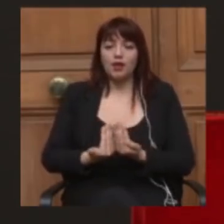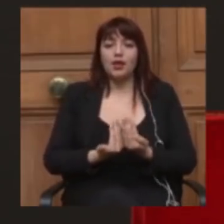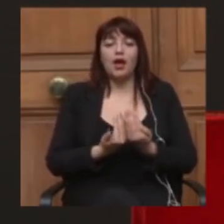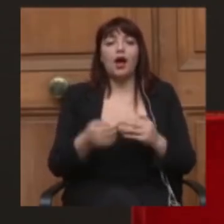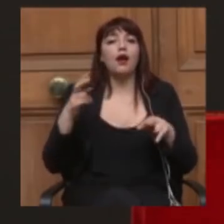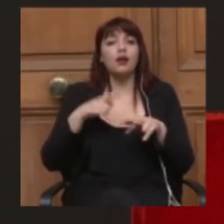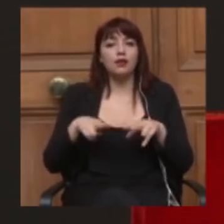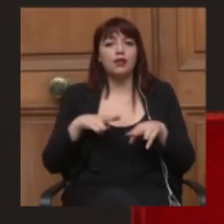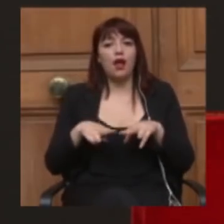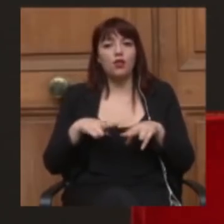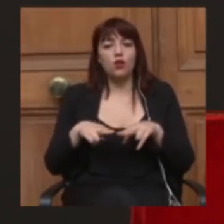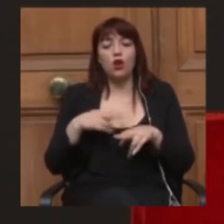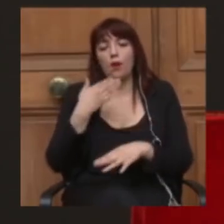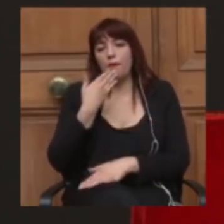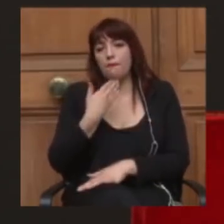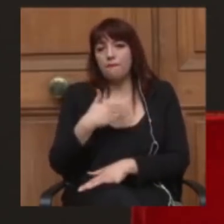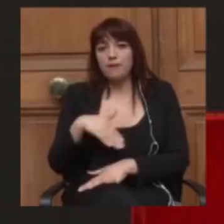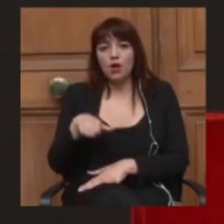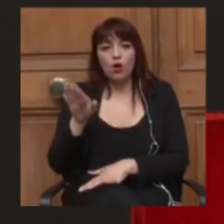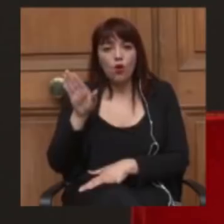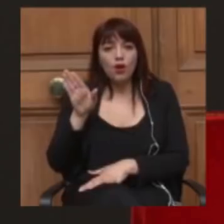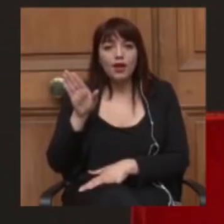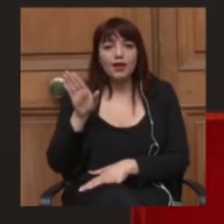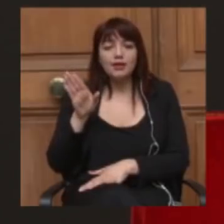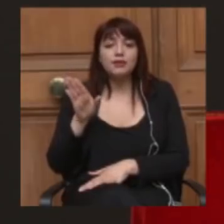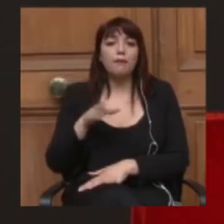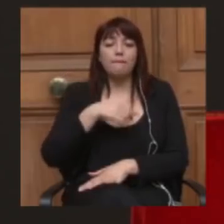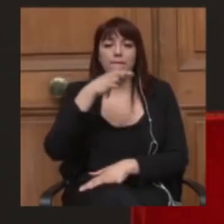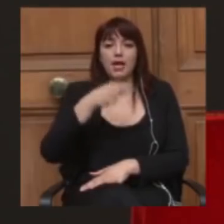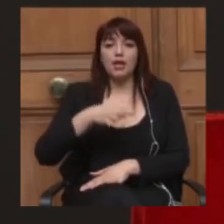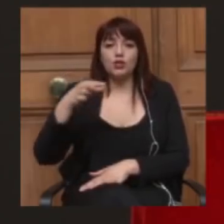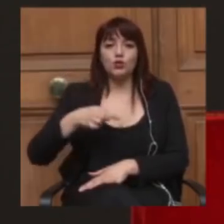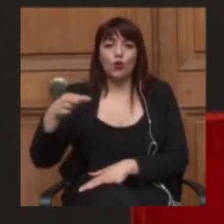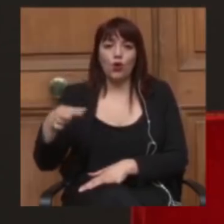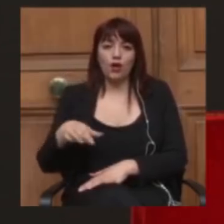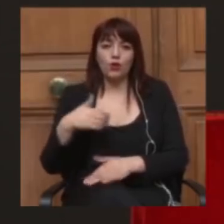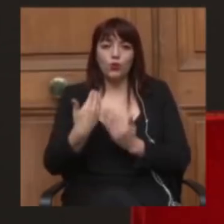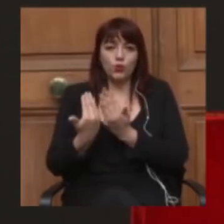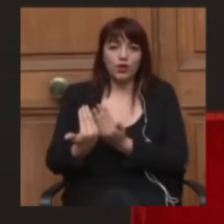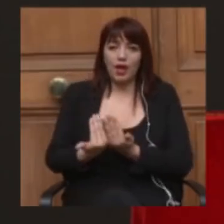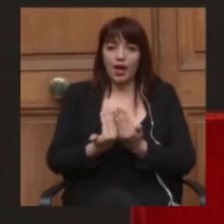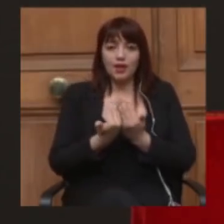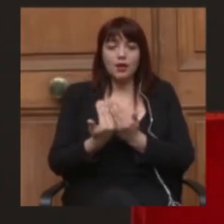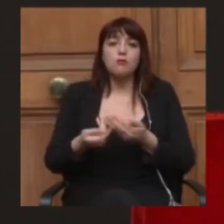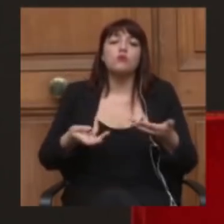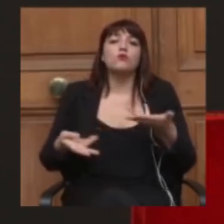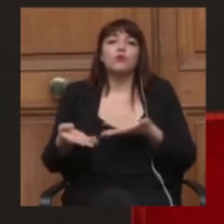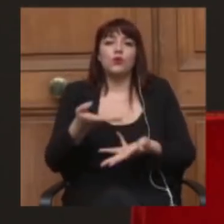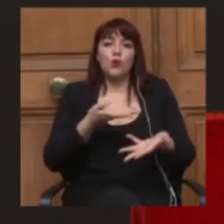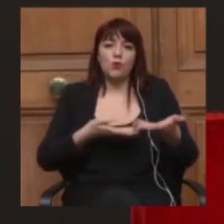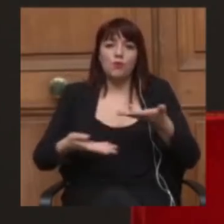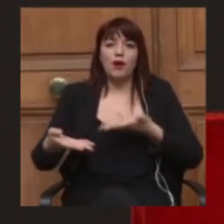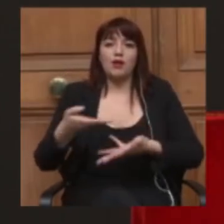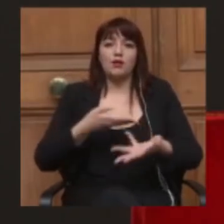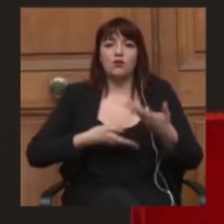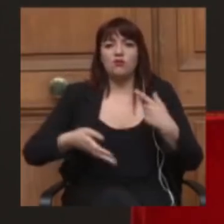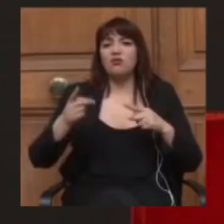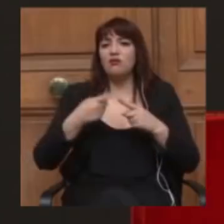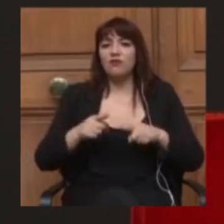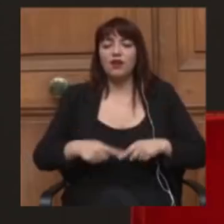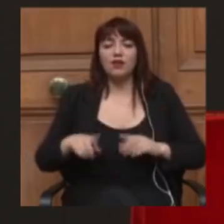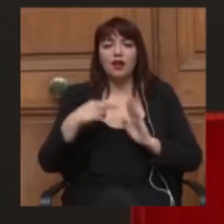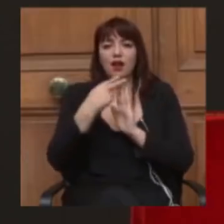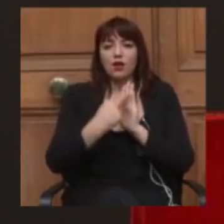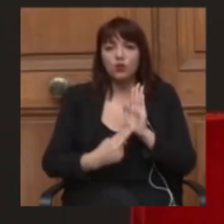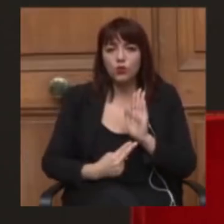could imagine. We have bent our heads over books, puzzled over the passages that continue